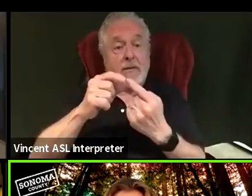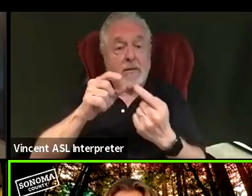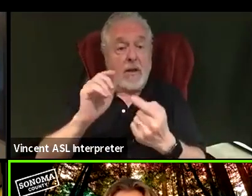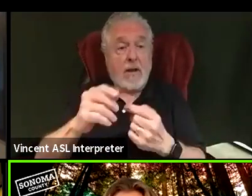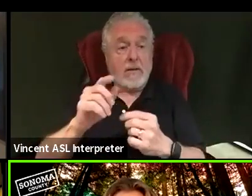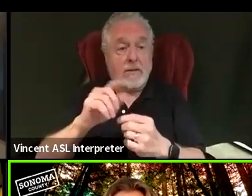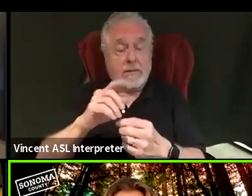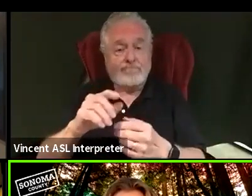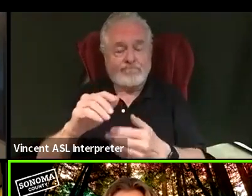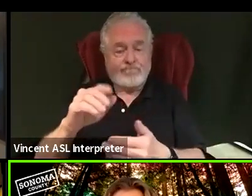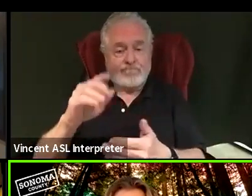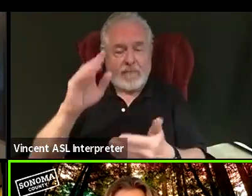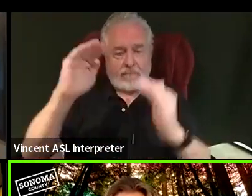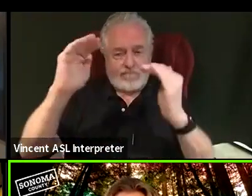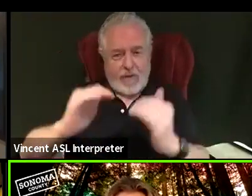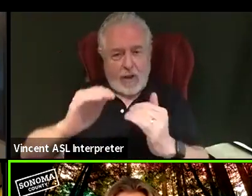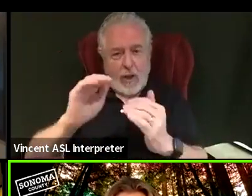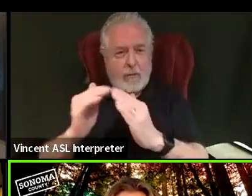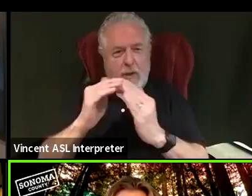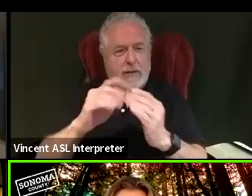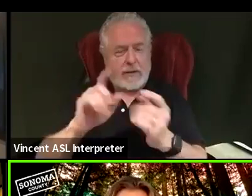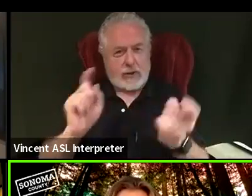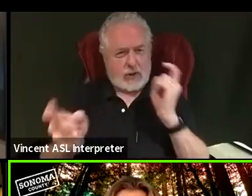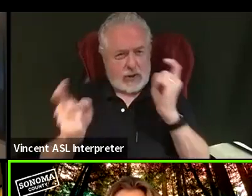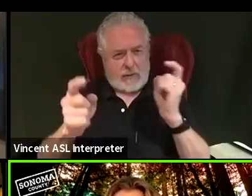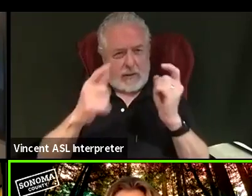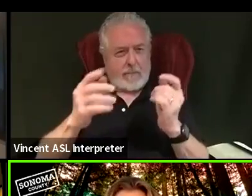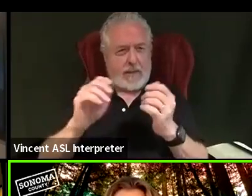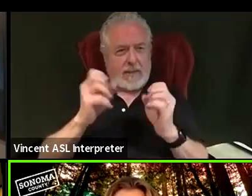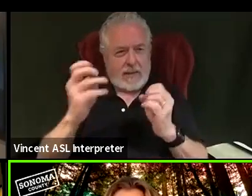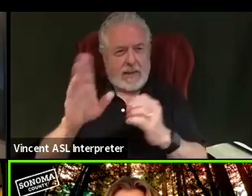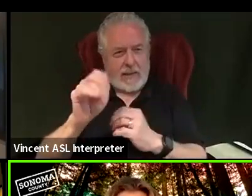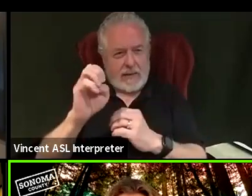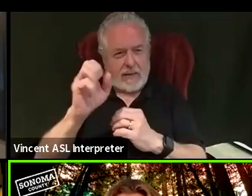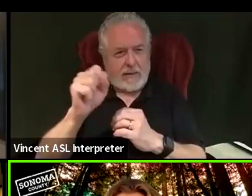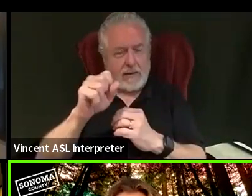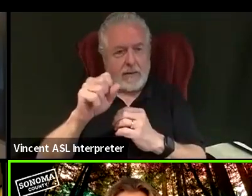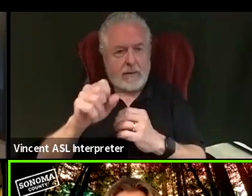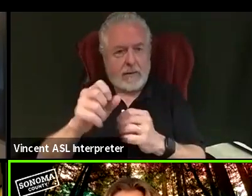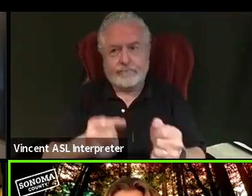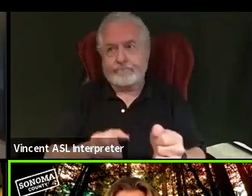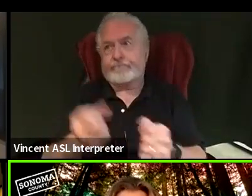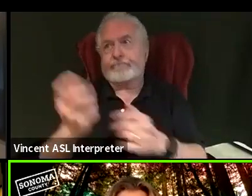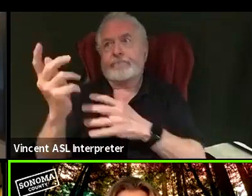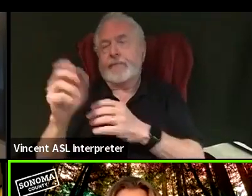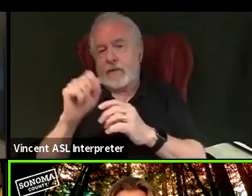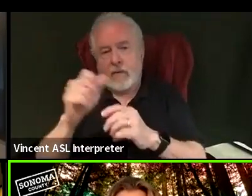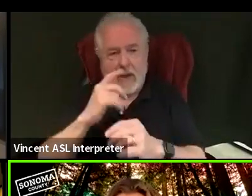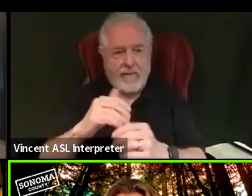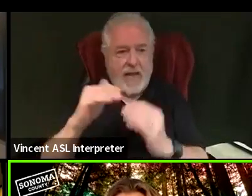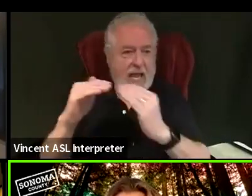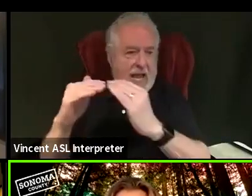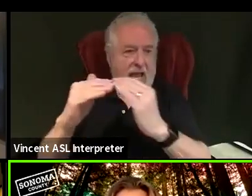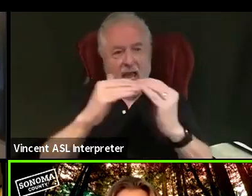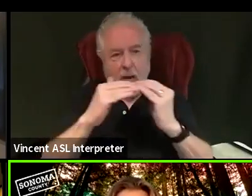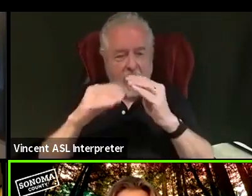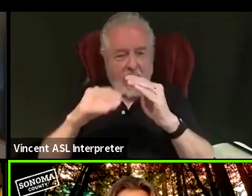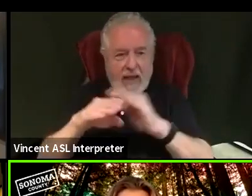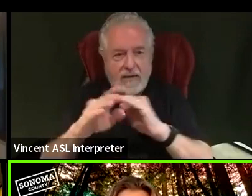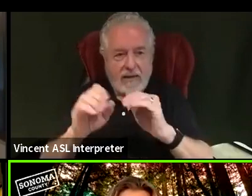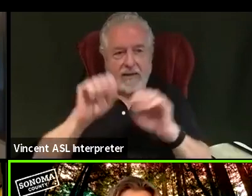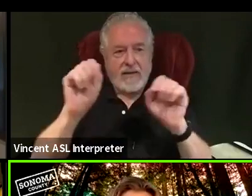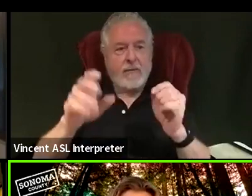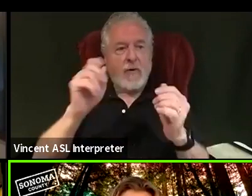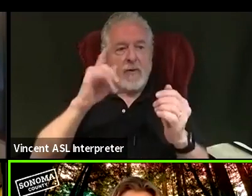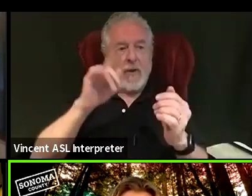of our disadvantaged communities, trust is what's lacking, right? That because in many cases, they've been abandoned by the system or they haven't had adequate access to the system. And